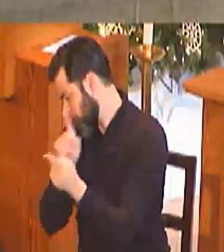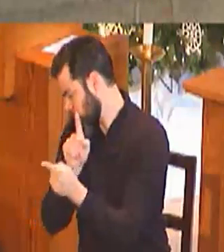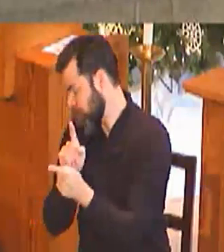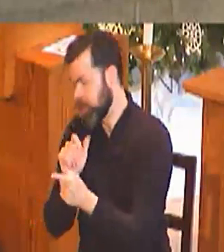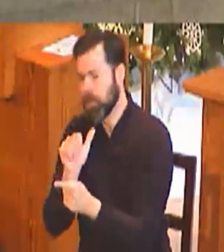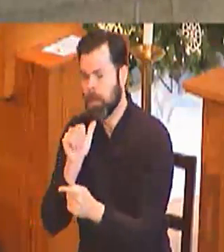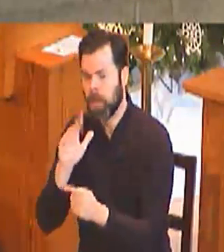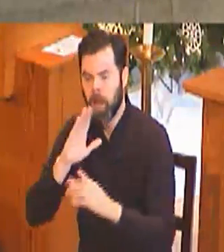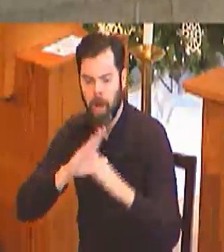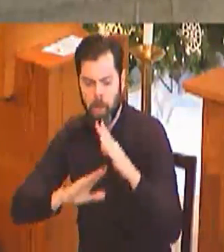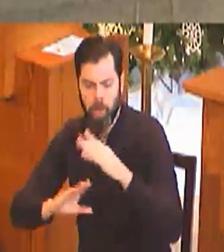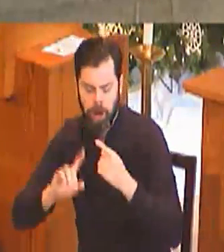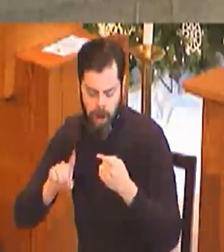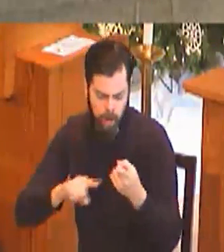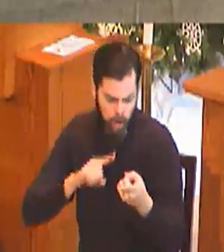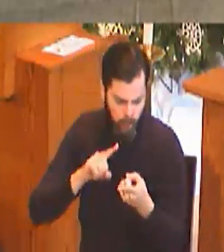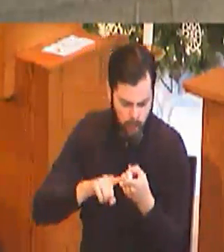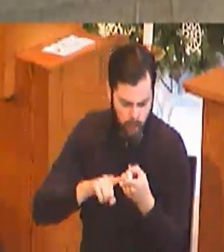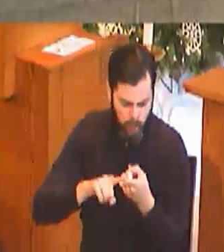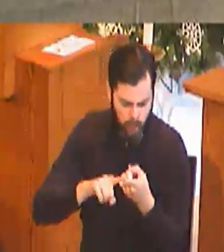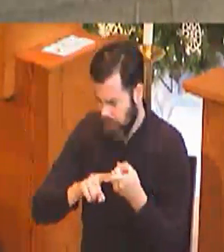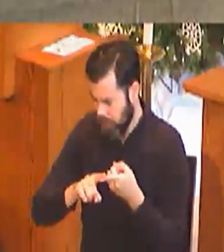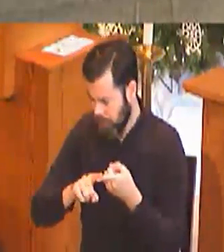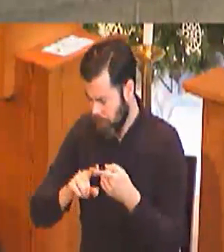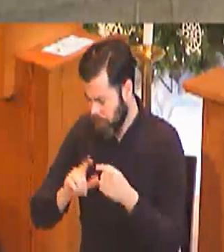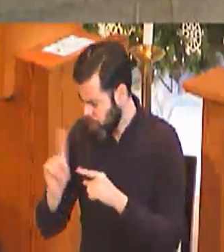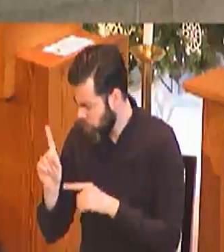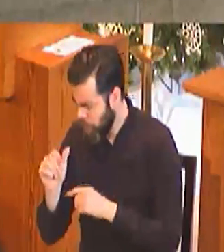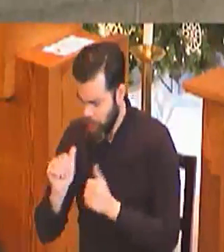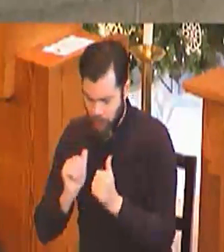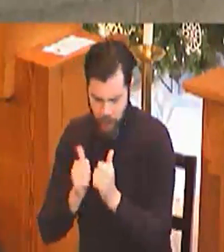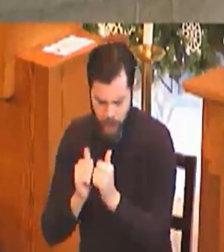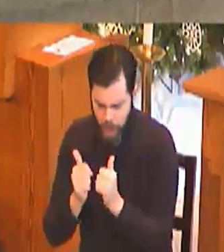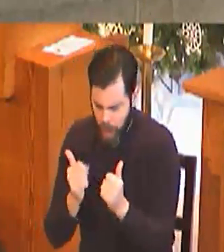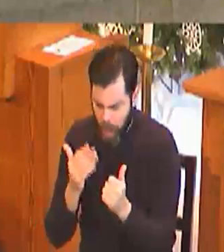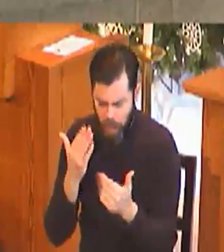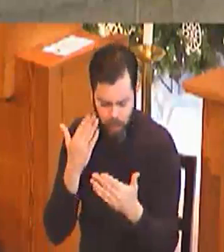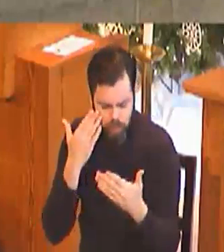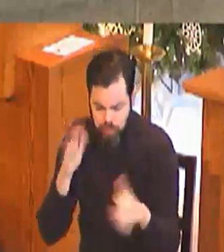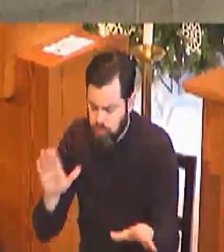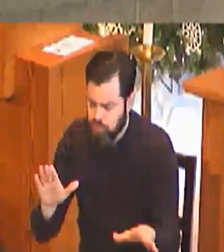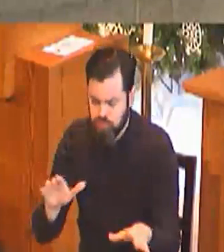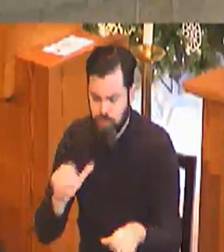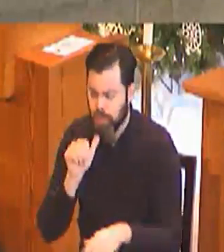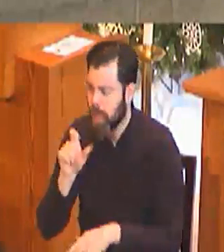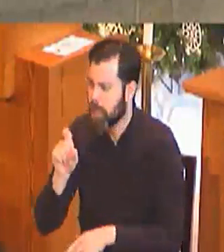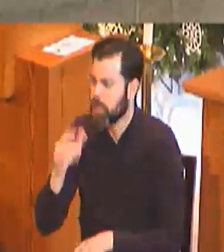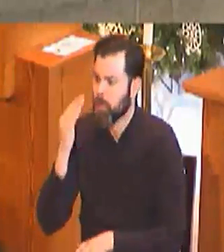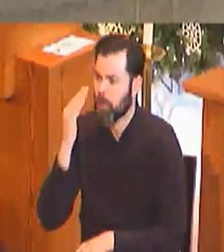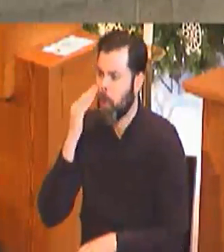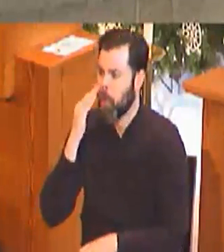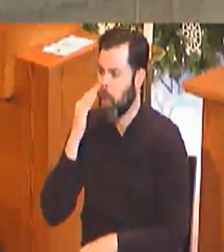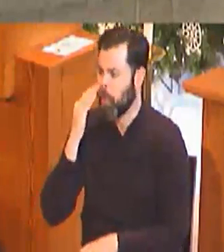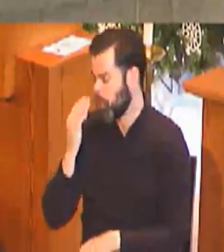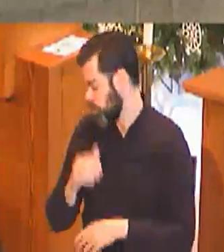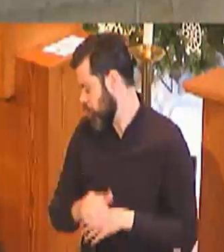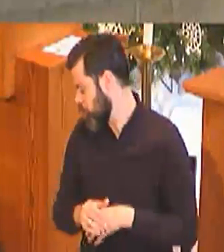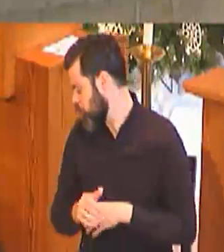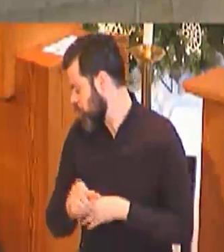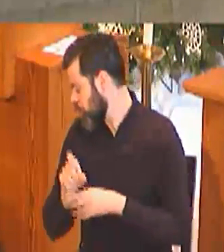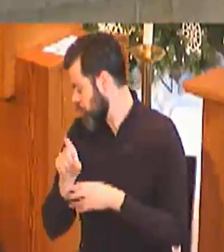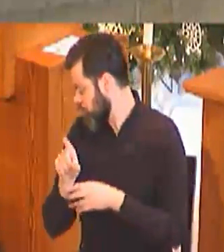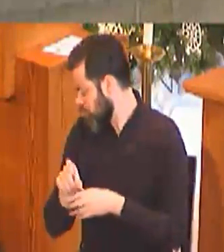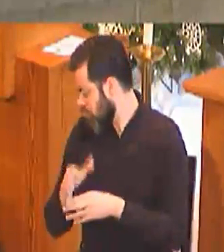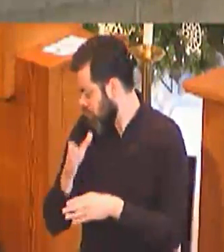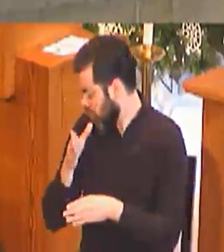Don't worry when or where or how. You don't have to know right now. You're on